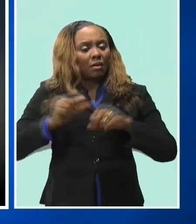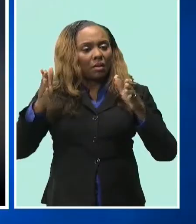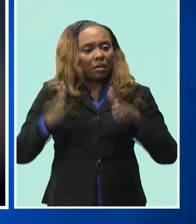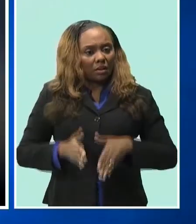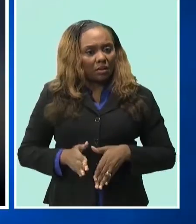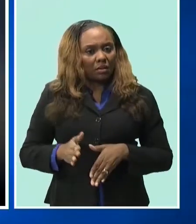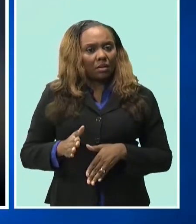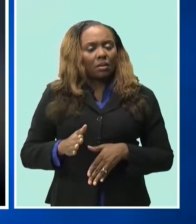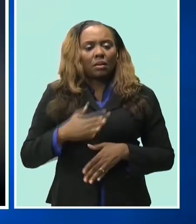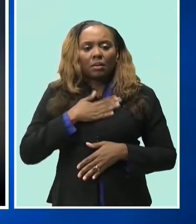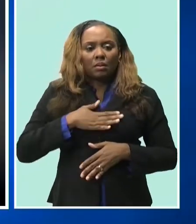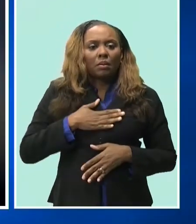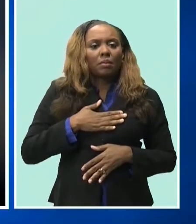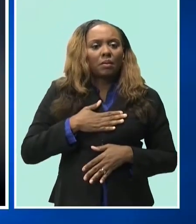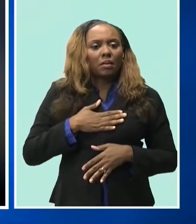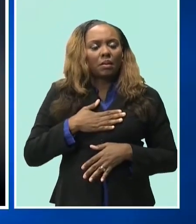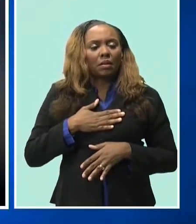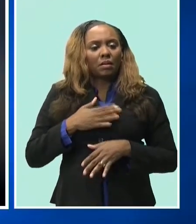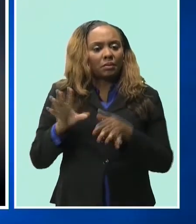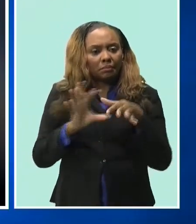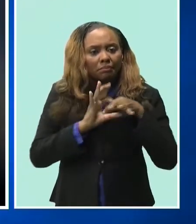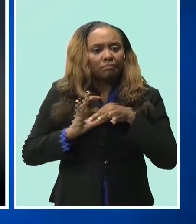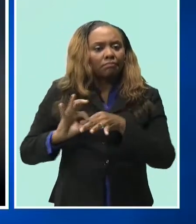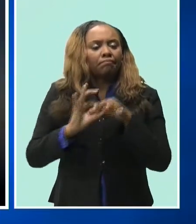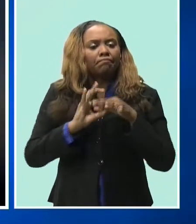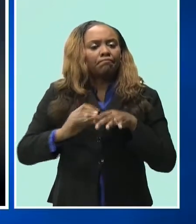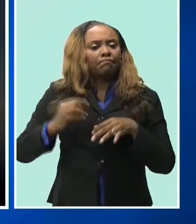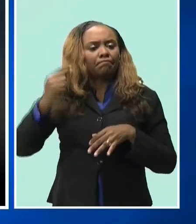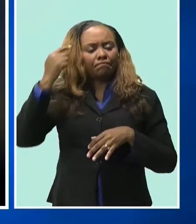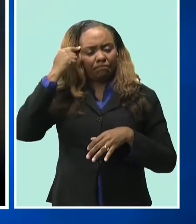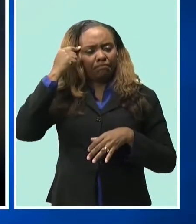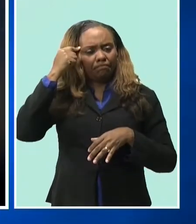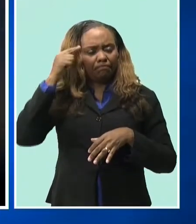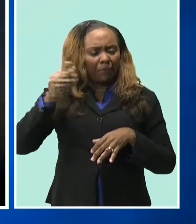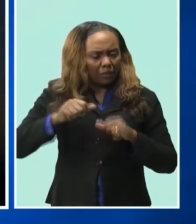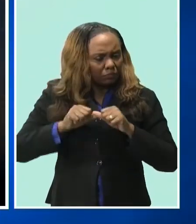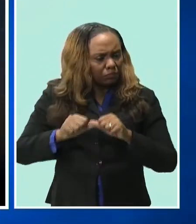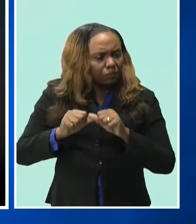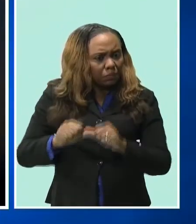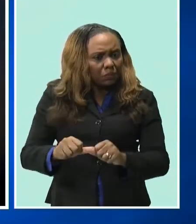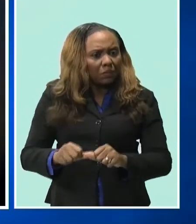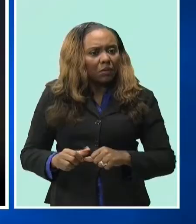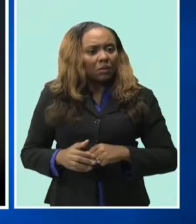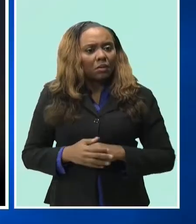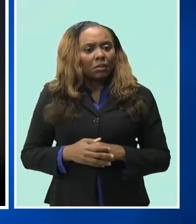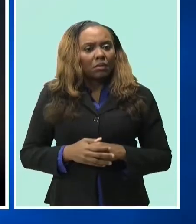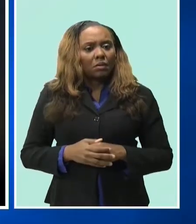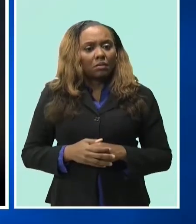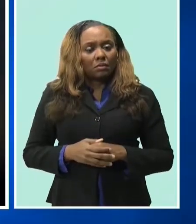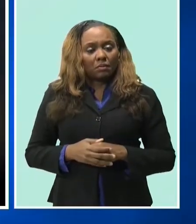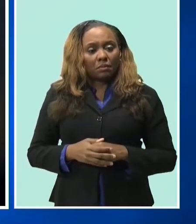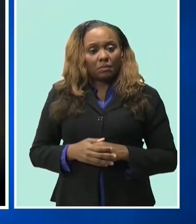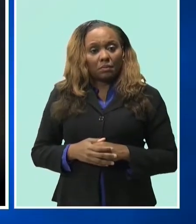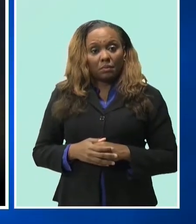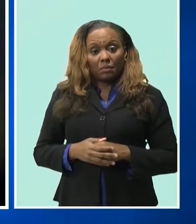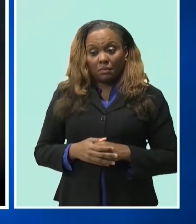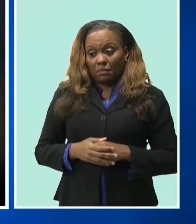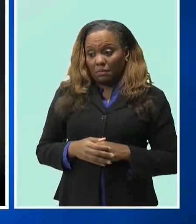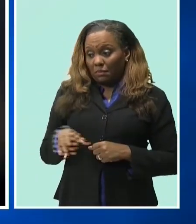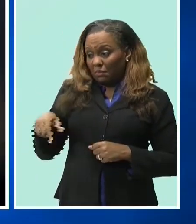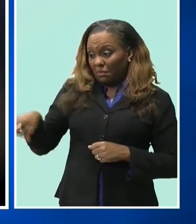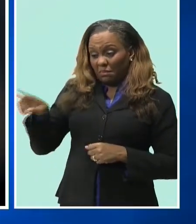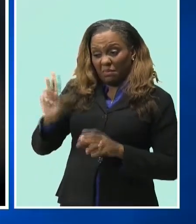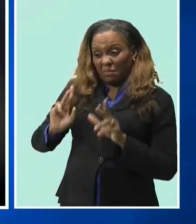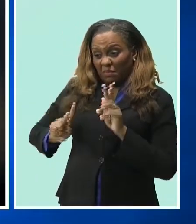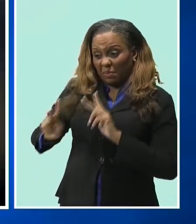let good sense prevail, especially at this time. He reminds people that what may be their neighbor's pitfall today may